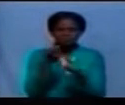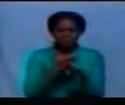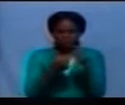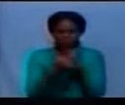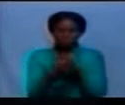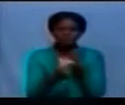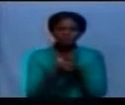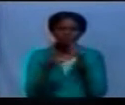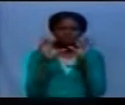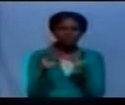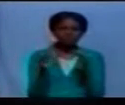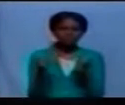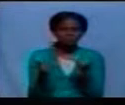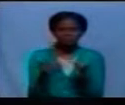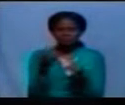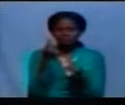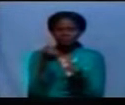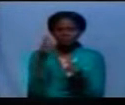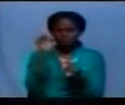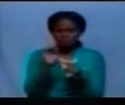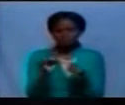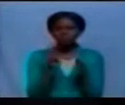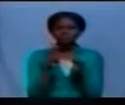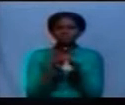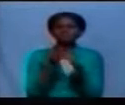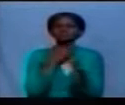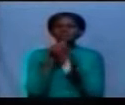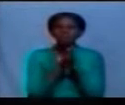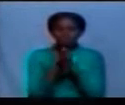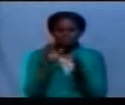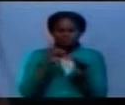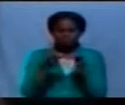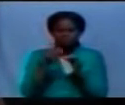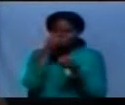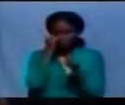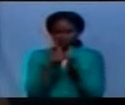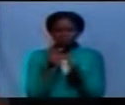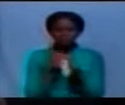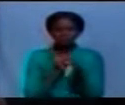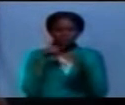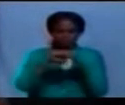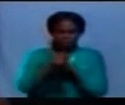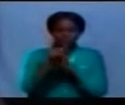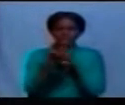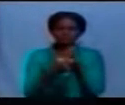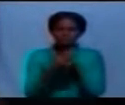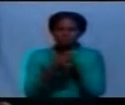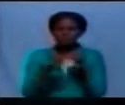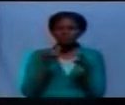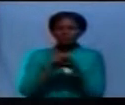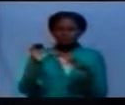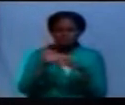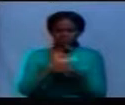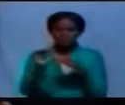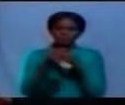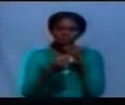account. Now, this 11% is a very interesting statistics because when you go into the bank accounts, into the commercial banks and